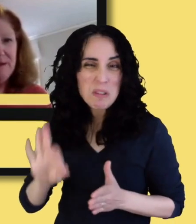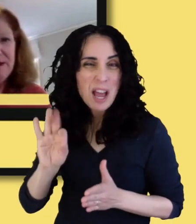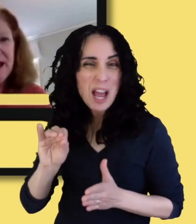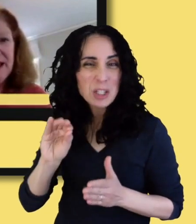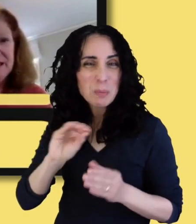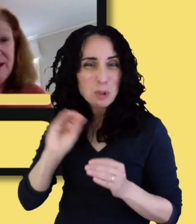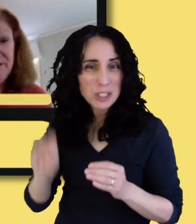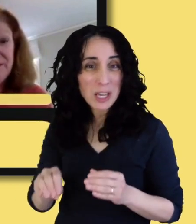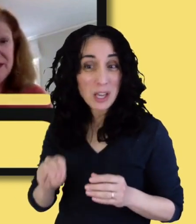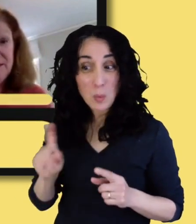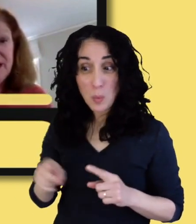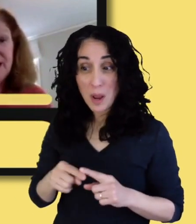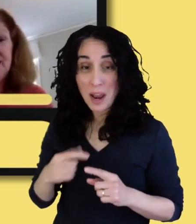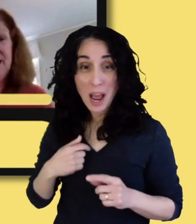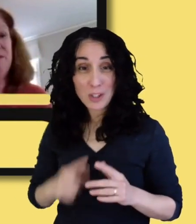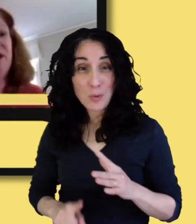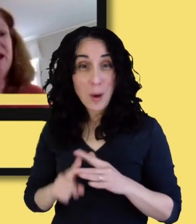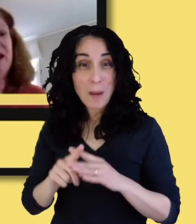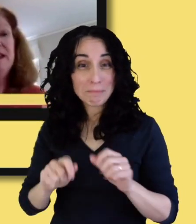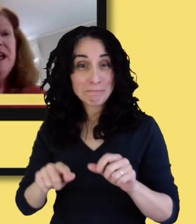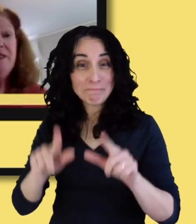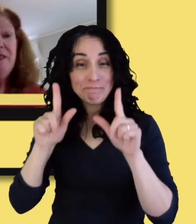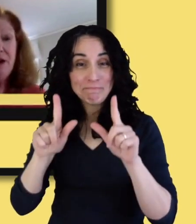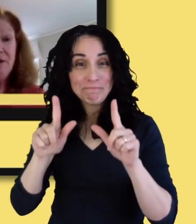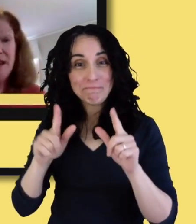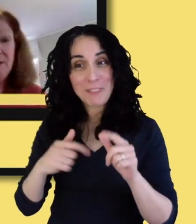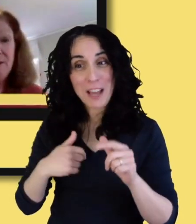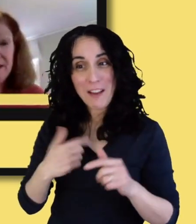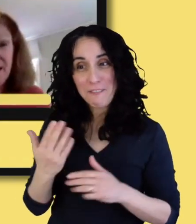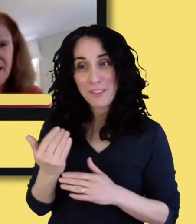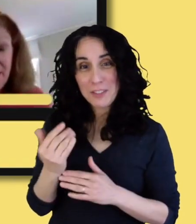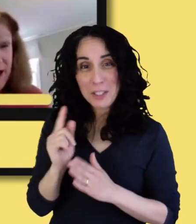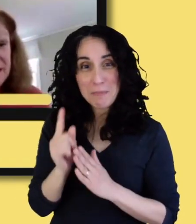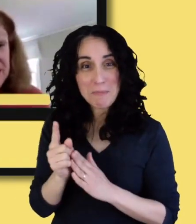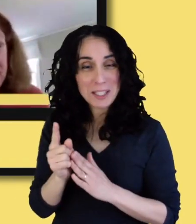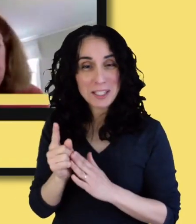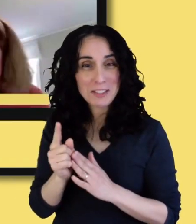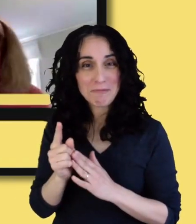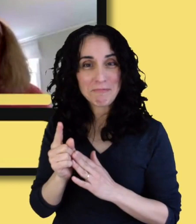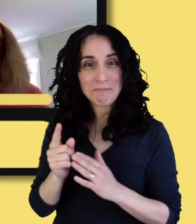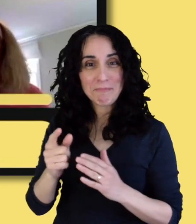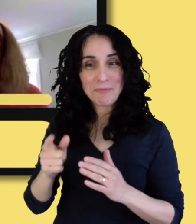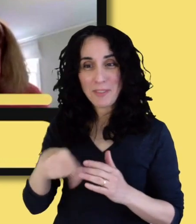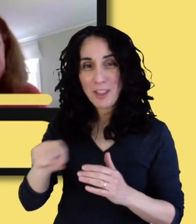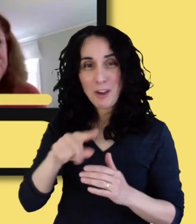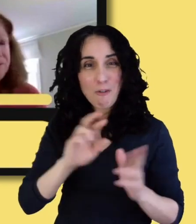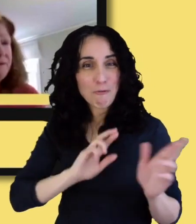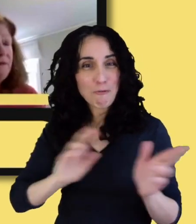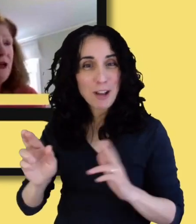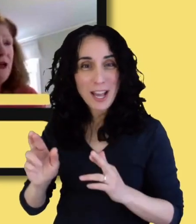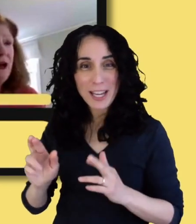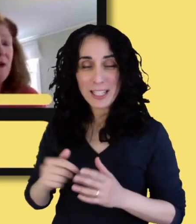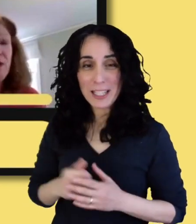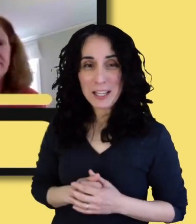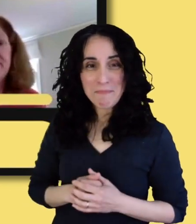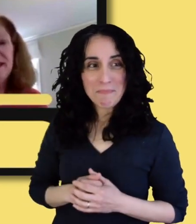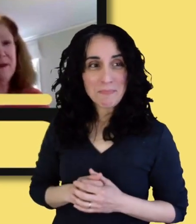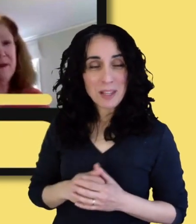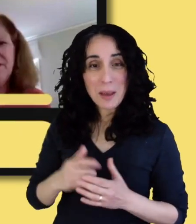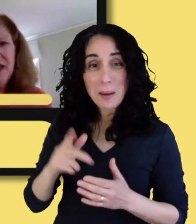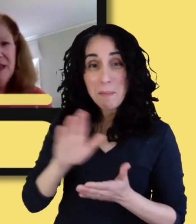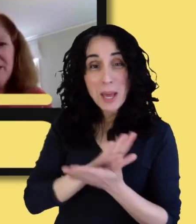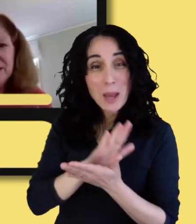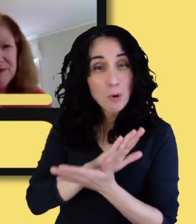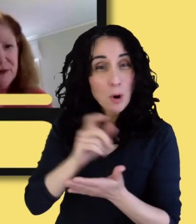down when it is my 15 minutes, they come right in. They are ready with, I always say I have paper and a pencil. Or many